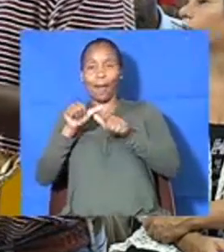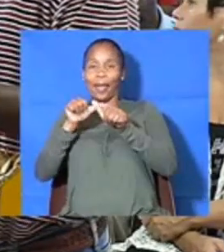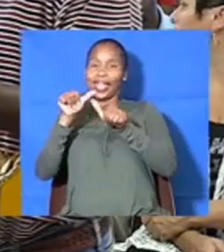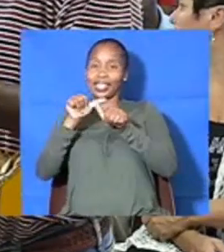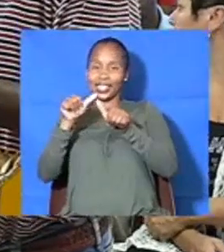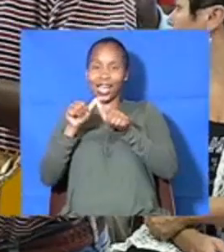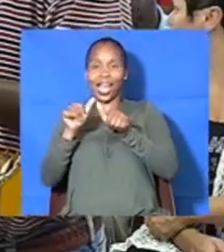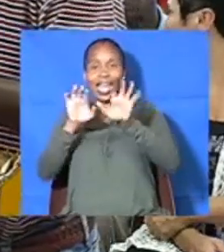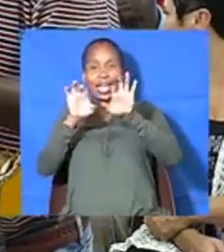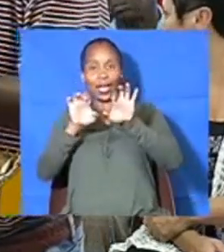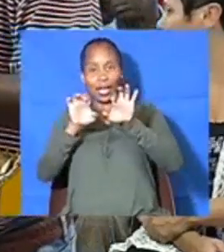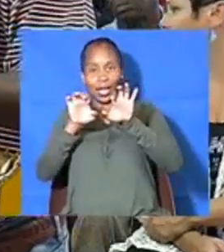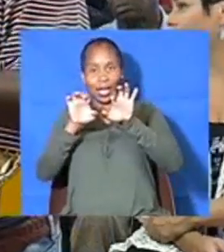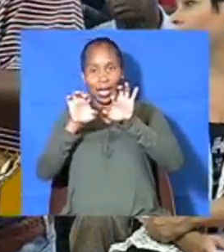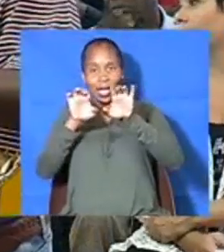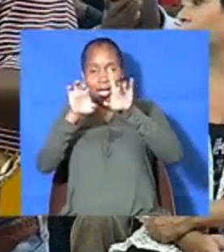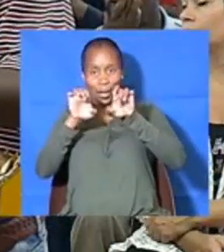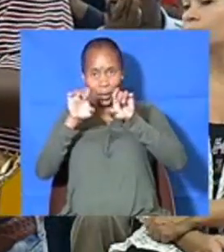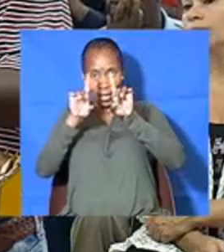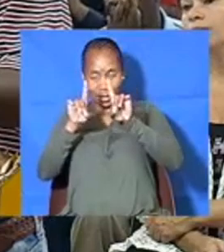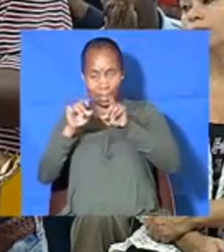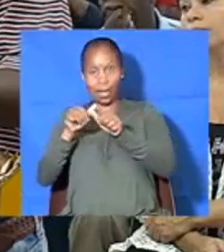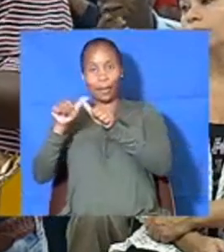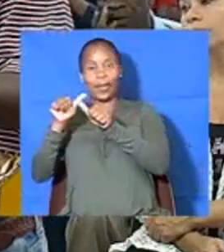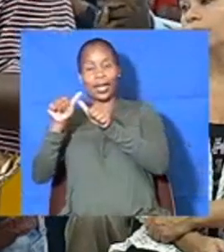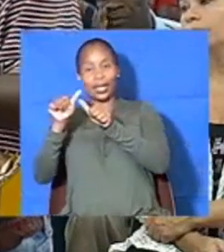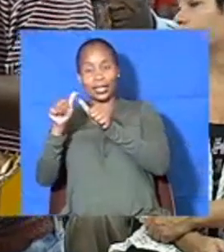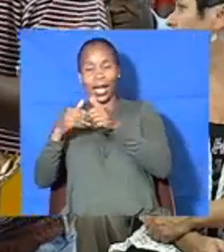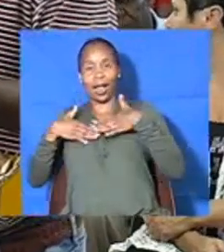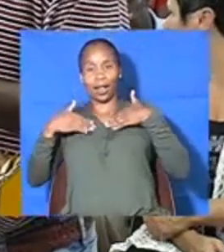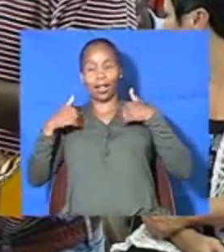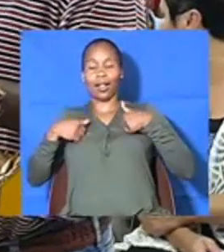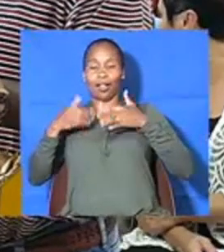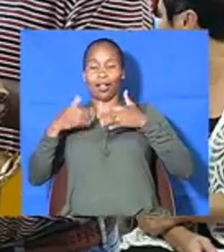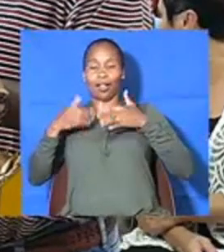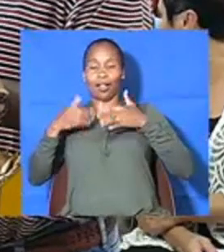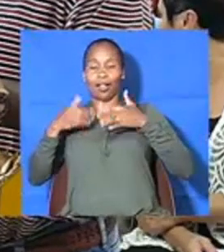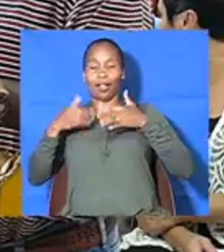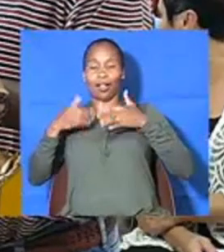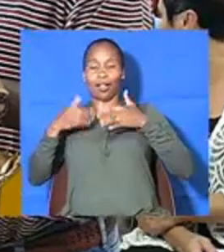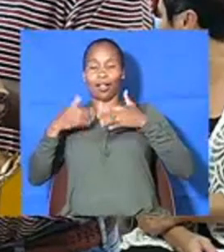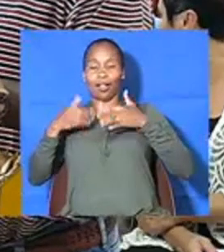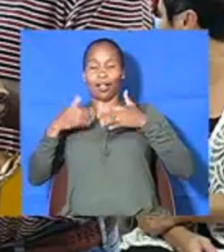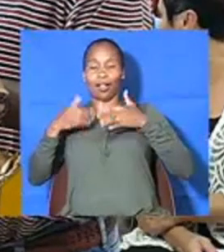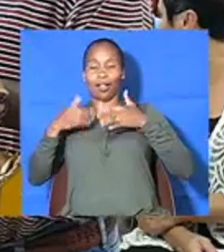So, but there are those who are staying far away from your messages or information.